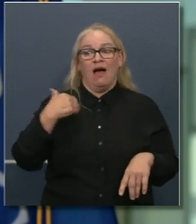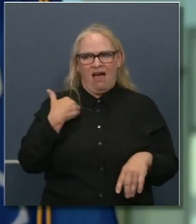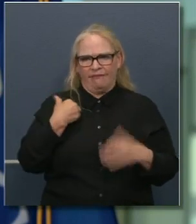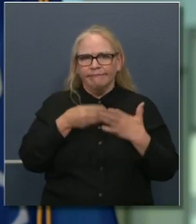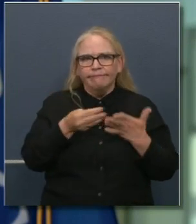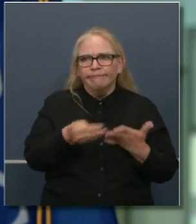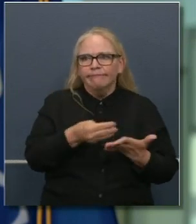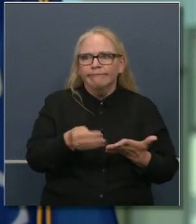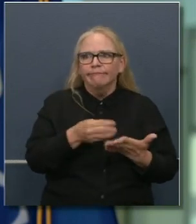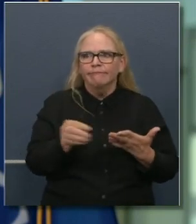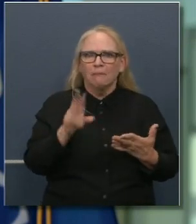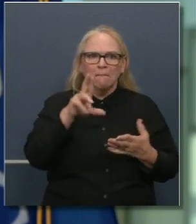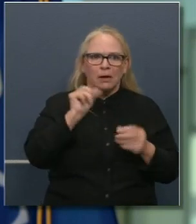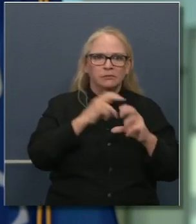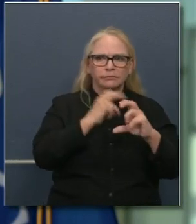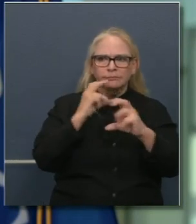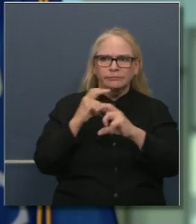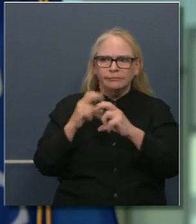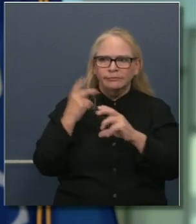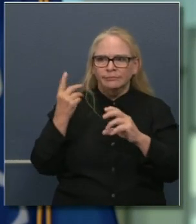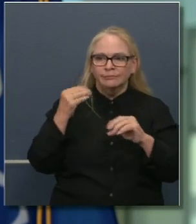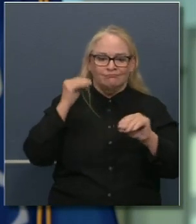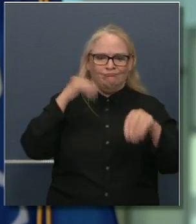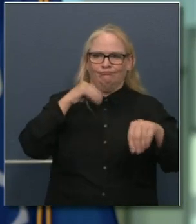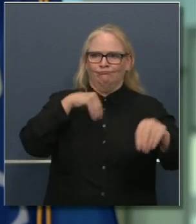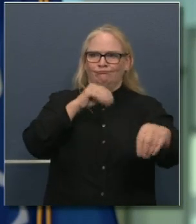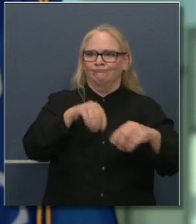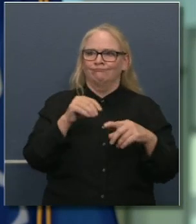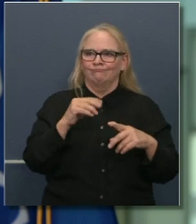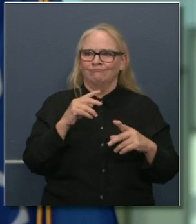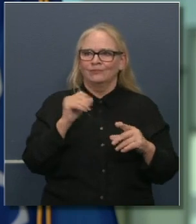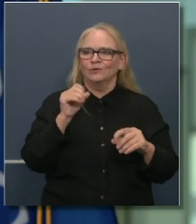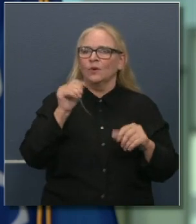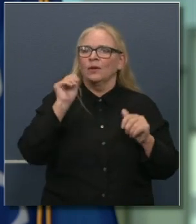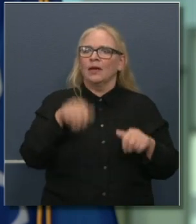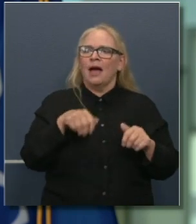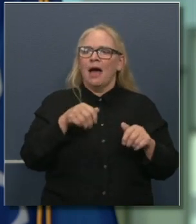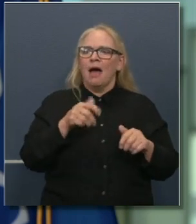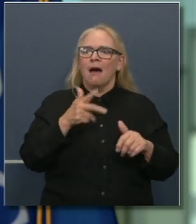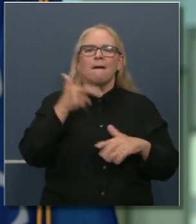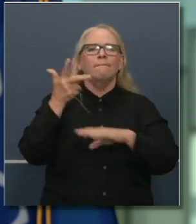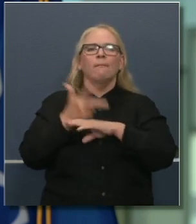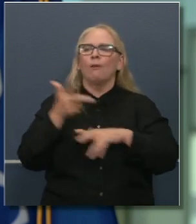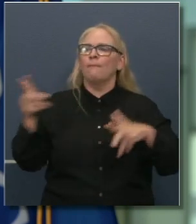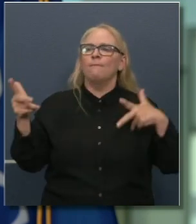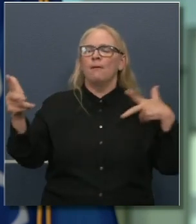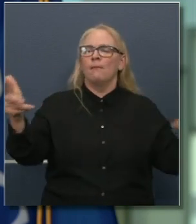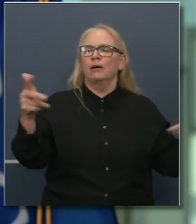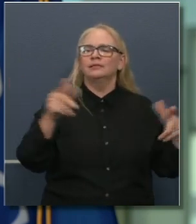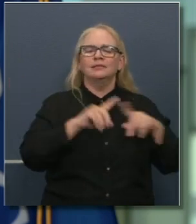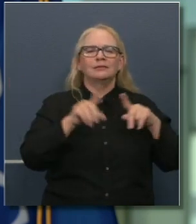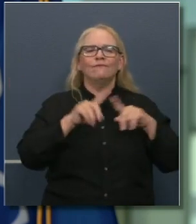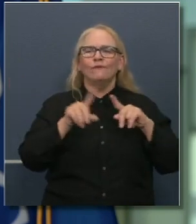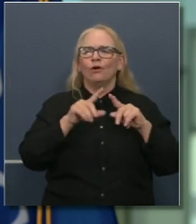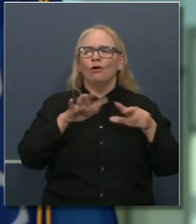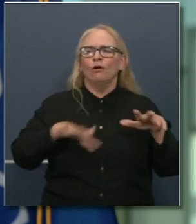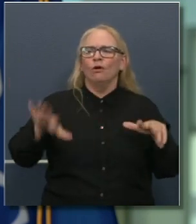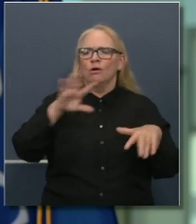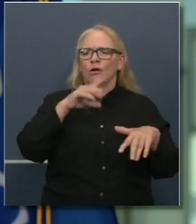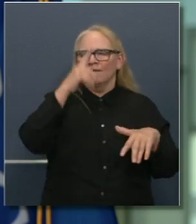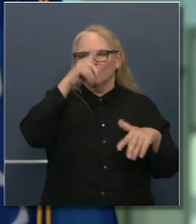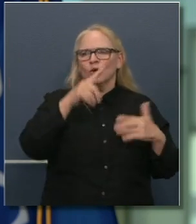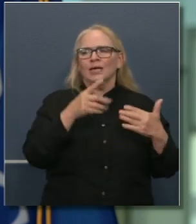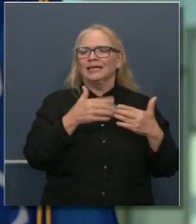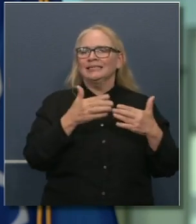state to consider a possibility of mobile connectivity as well. It's just an example of some of the work that's being done, some of the